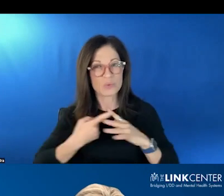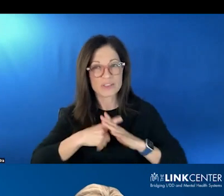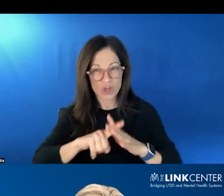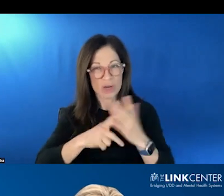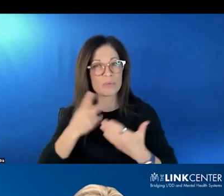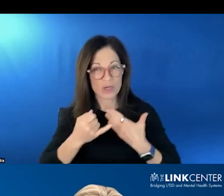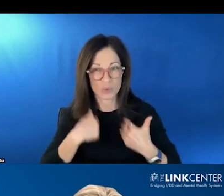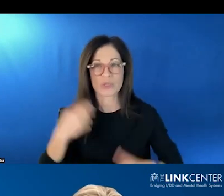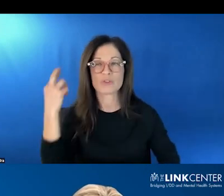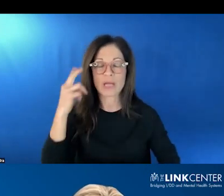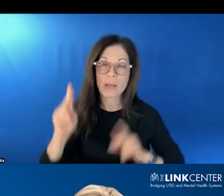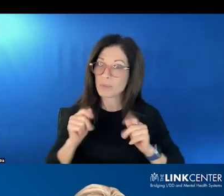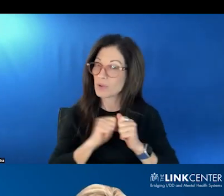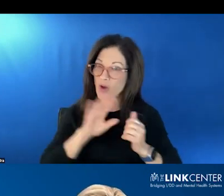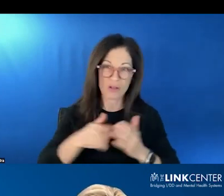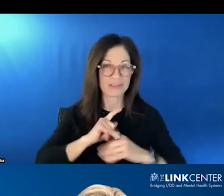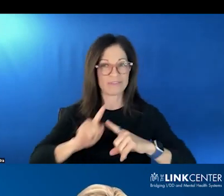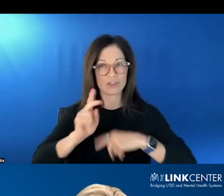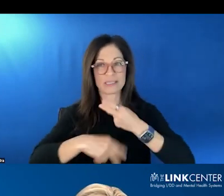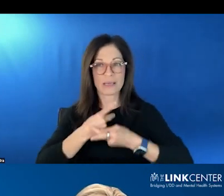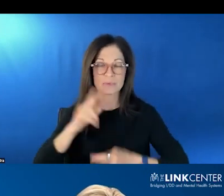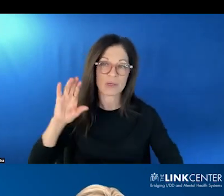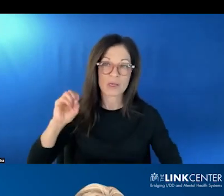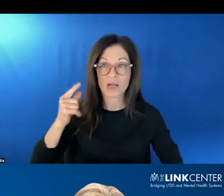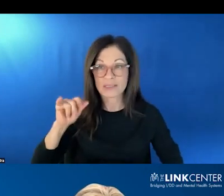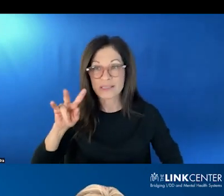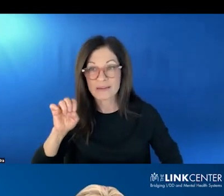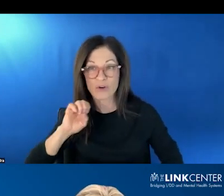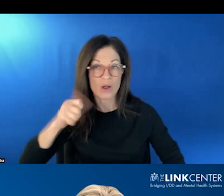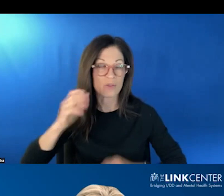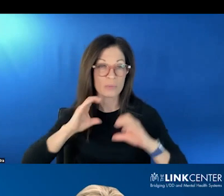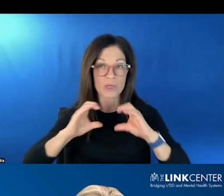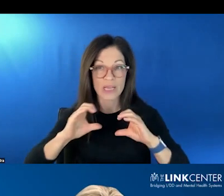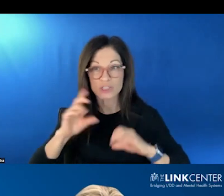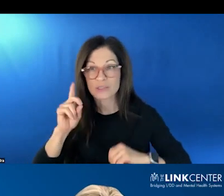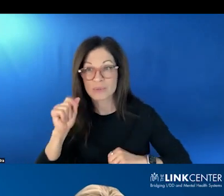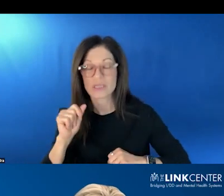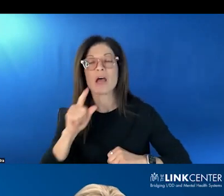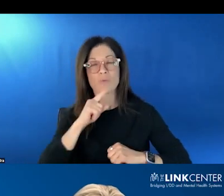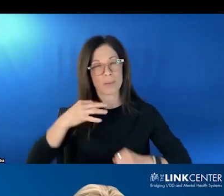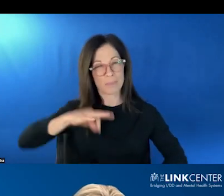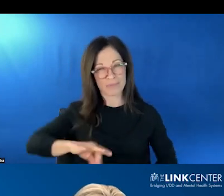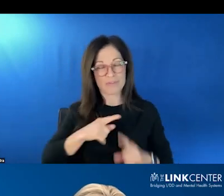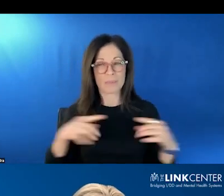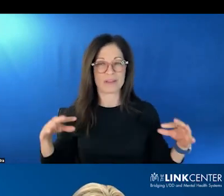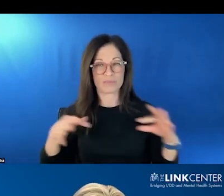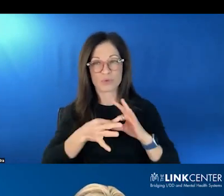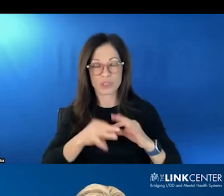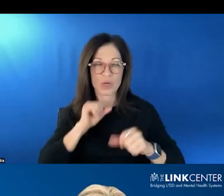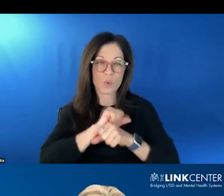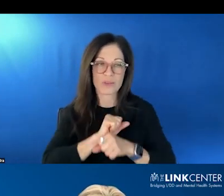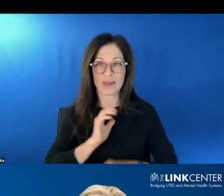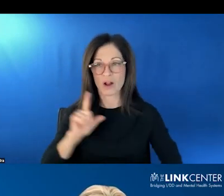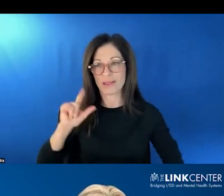that individuals with all types of cognitive or communication differences really benefit with some of the bridging work that the Link Center aims to do.